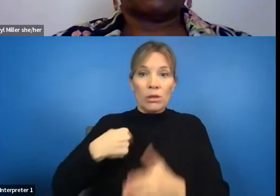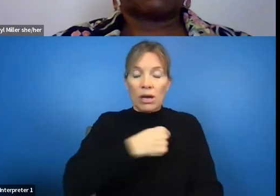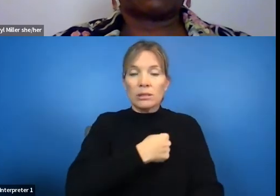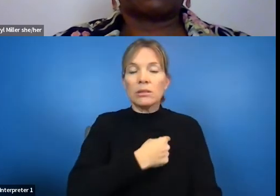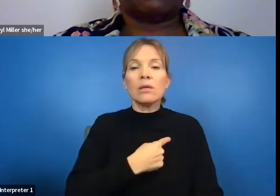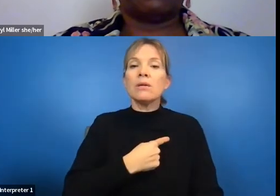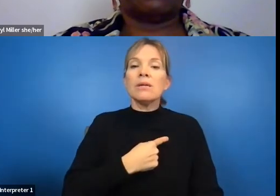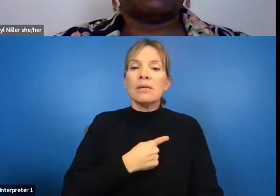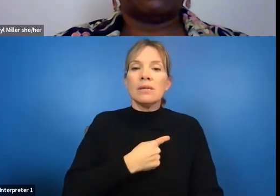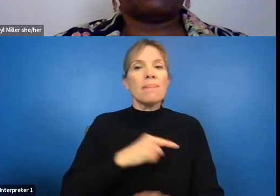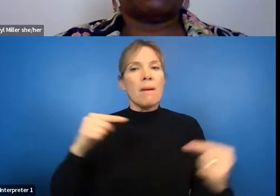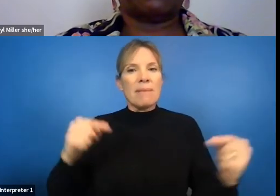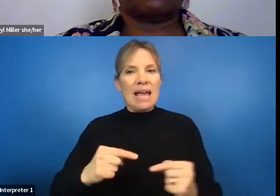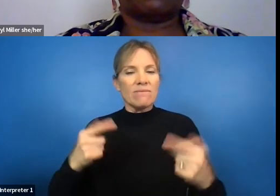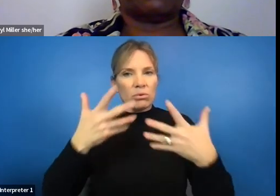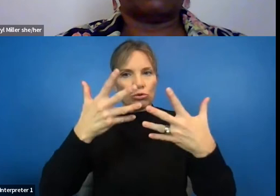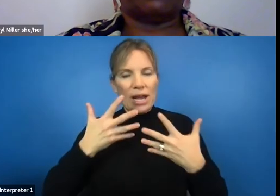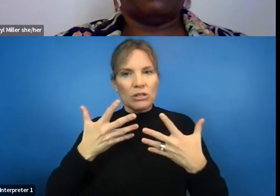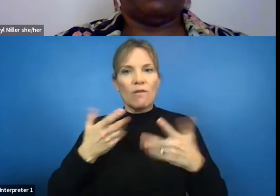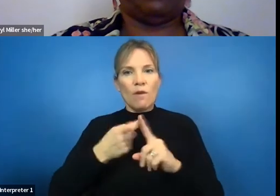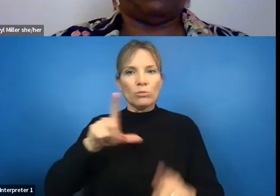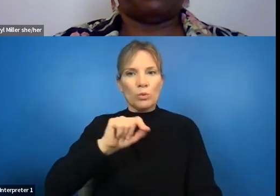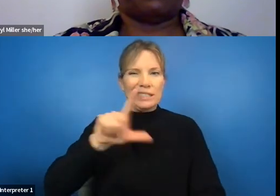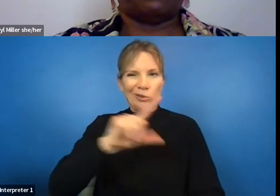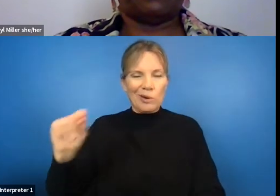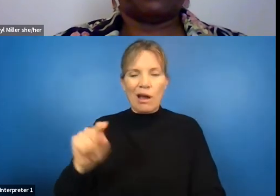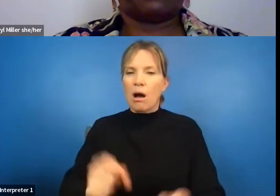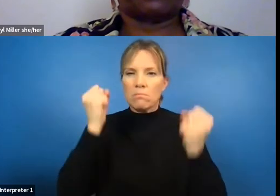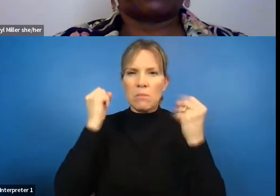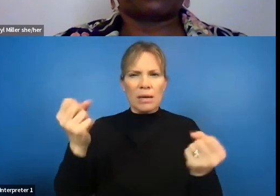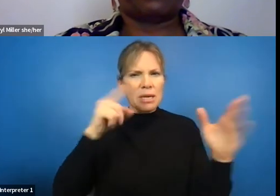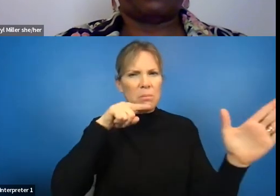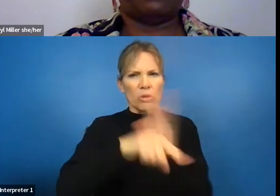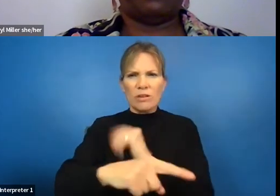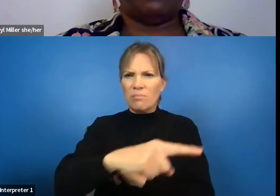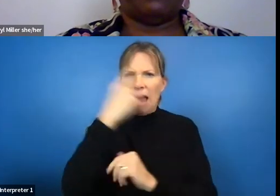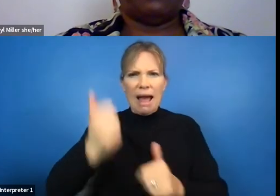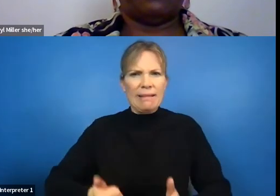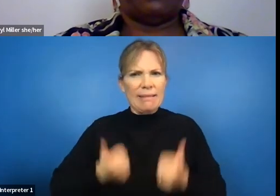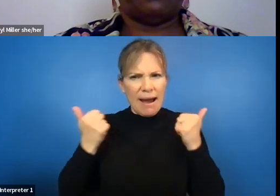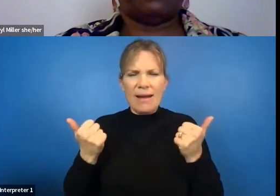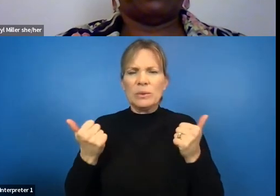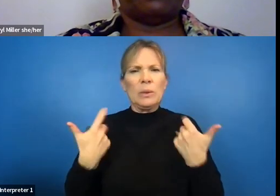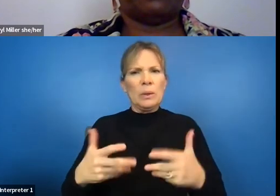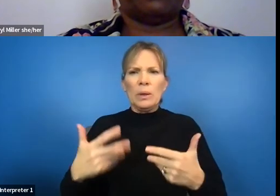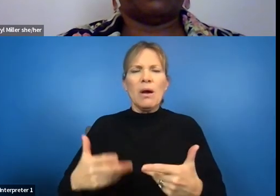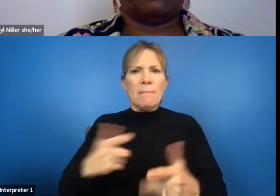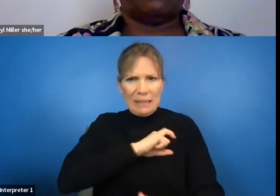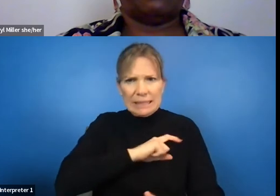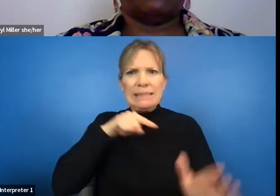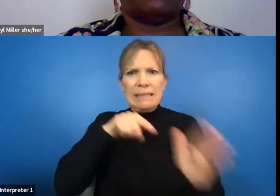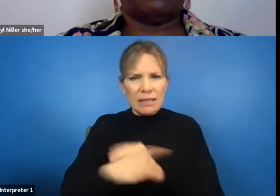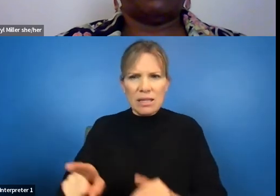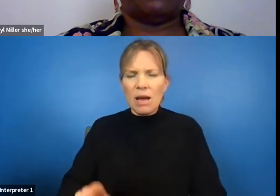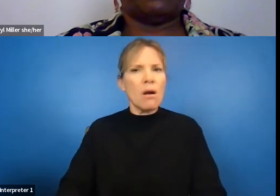the painful tragedies that came out of 2020 on countless murders of Black lives at the hands of police